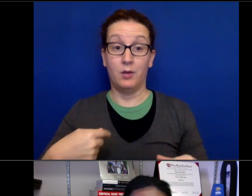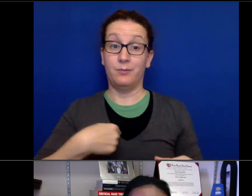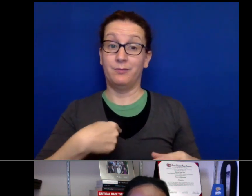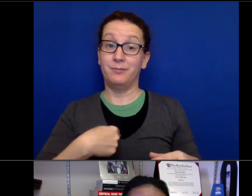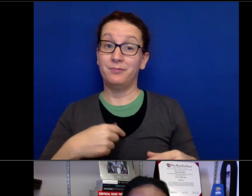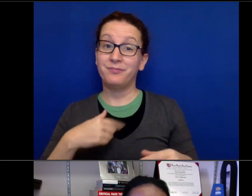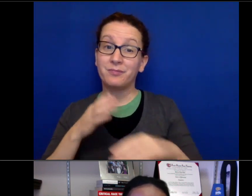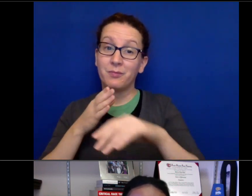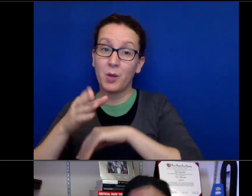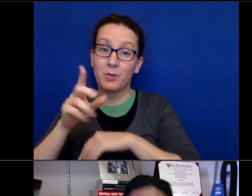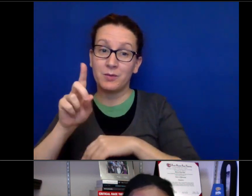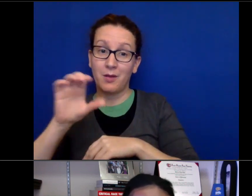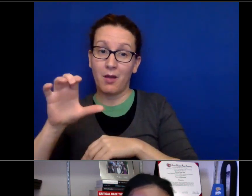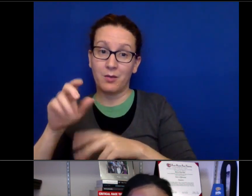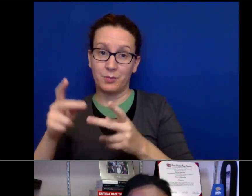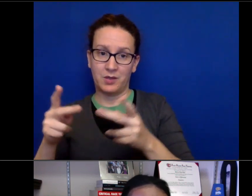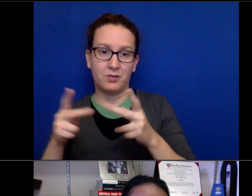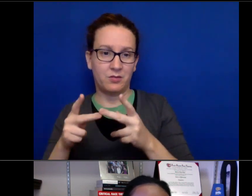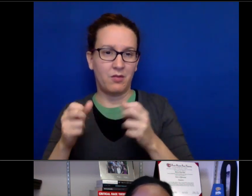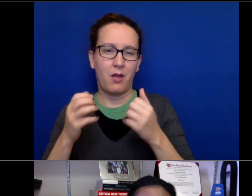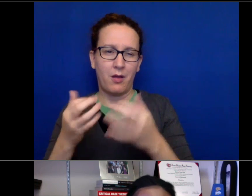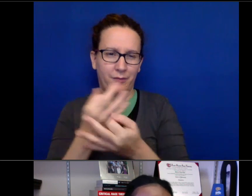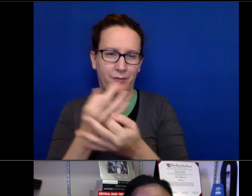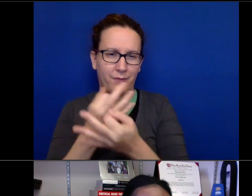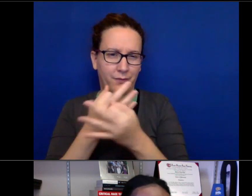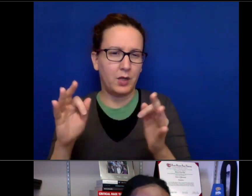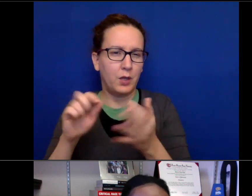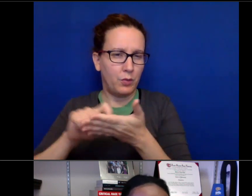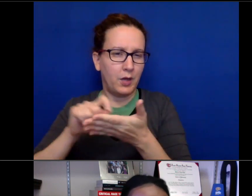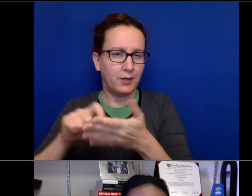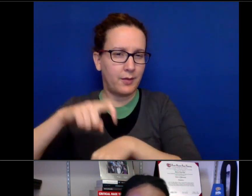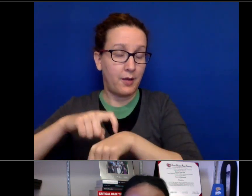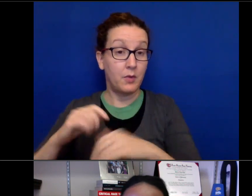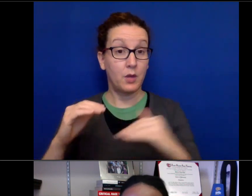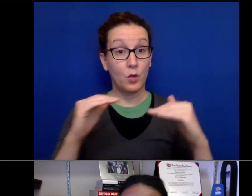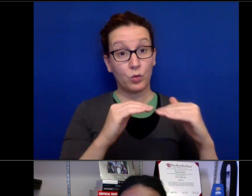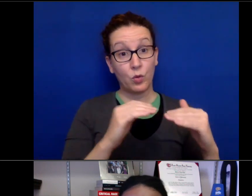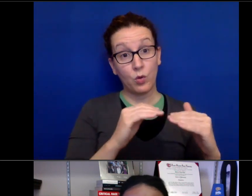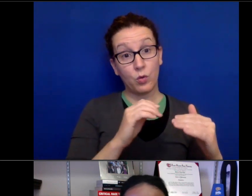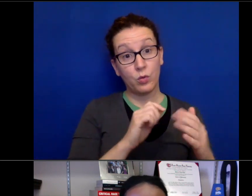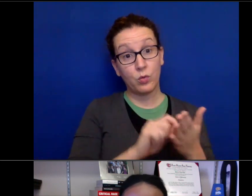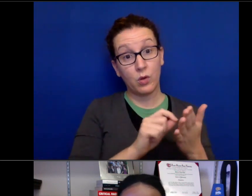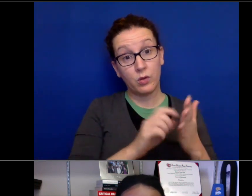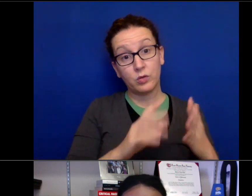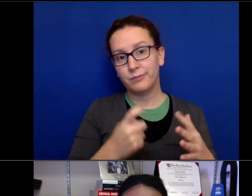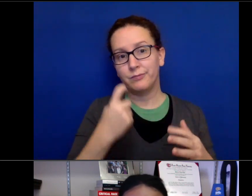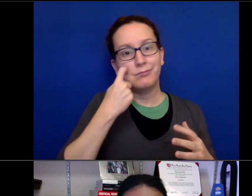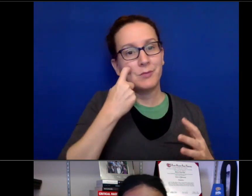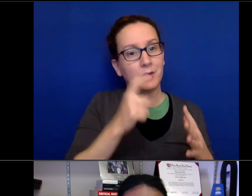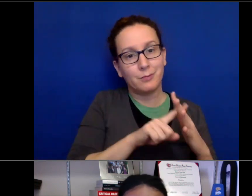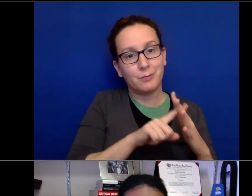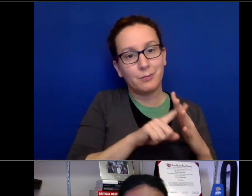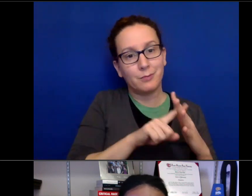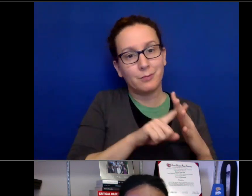postdoc position. I have a lot of free writing time, but like my co-author has just begun their